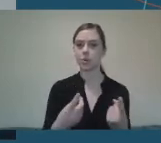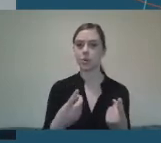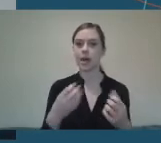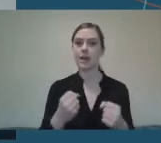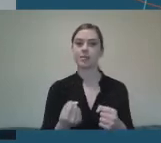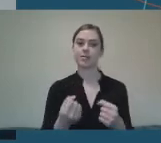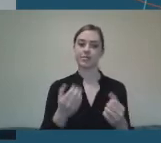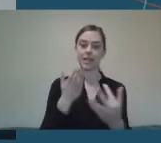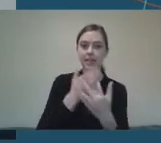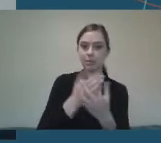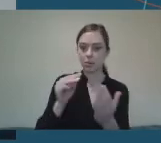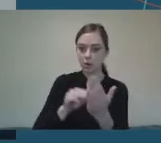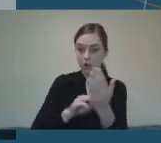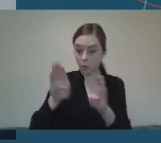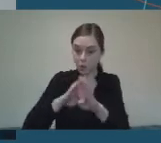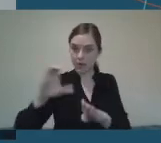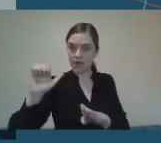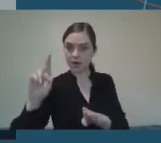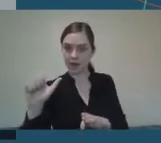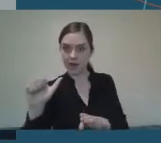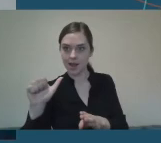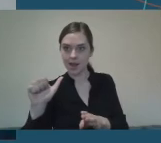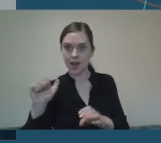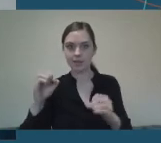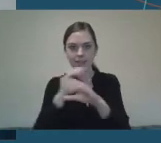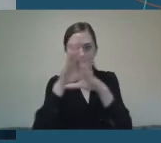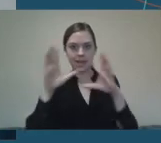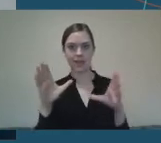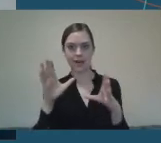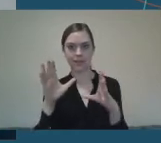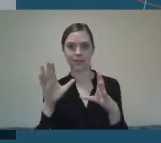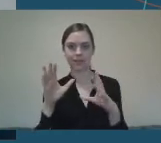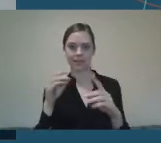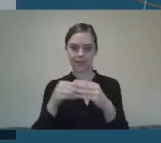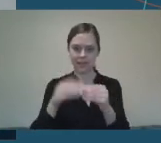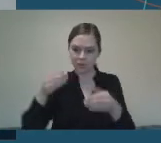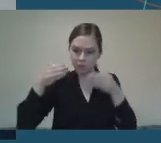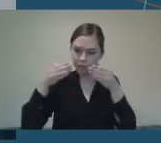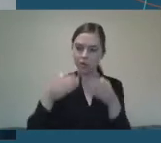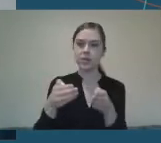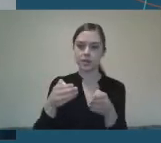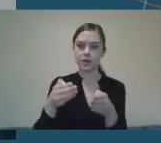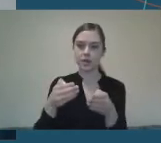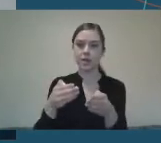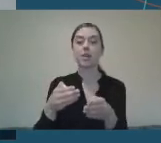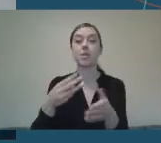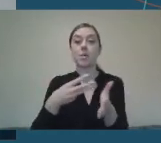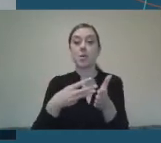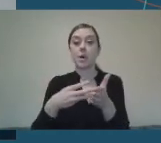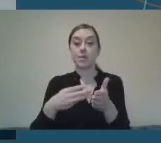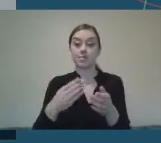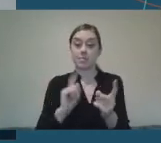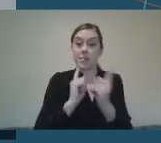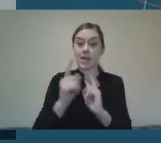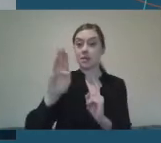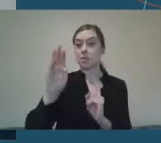which again has given us a clear points and things to achieve, and we hope to, once we pass the bronze level, to move on to